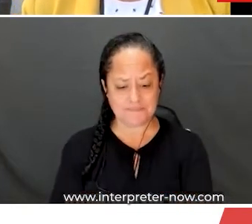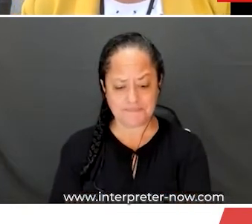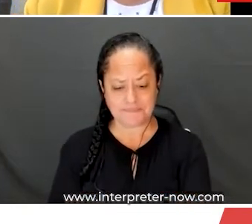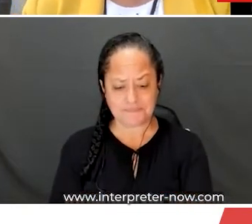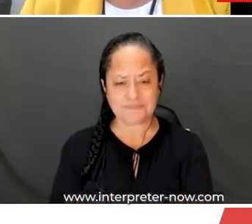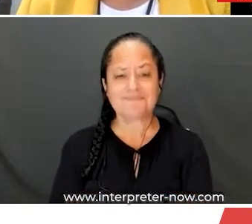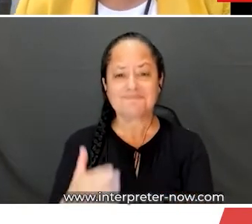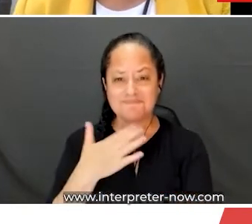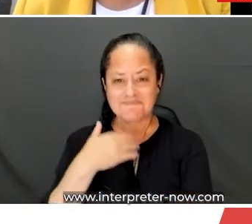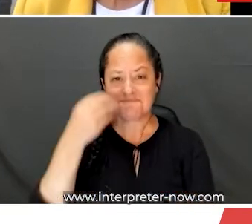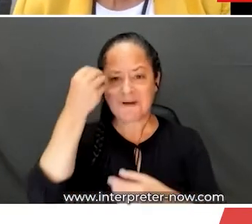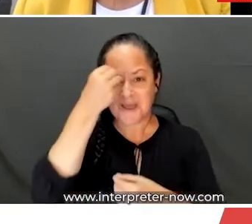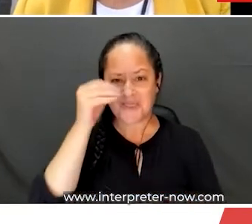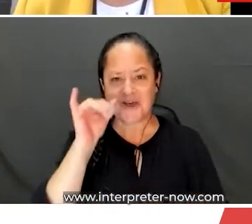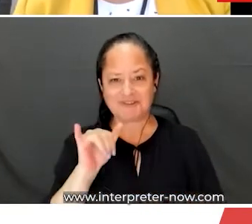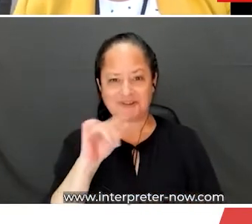those are my thoughts on that question.